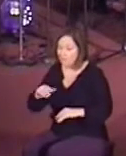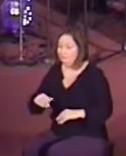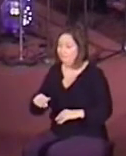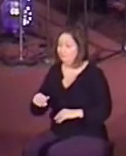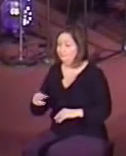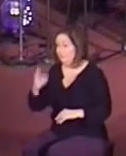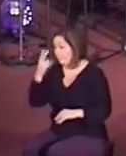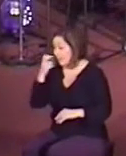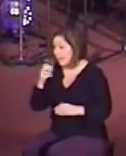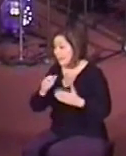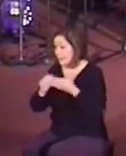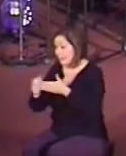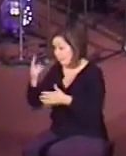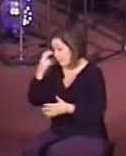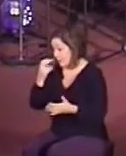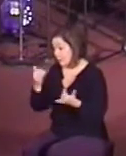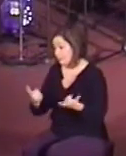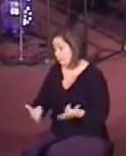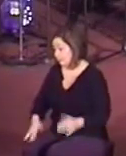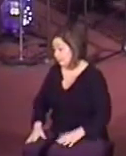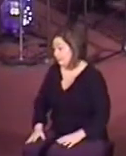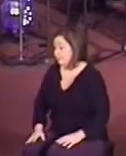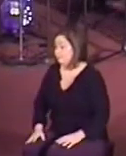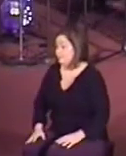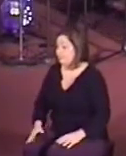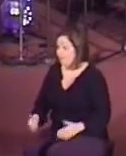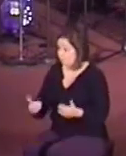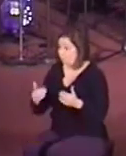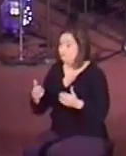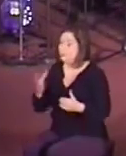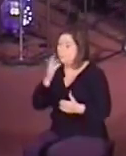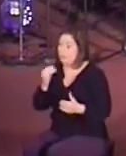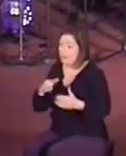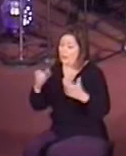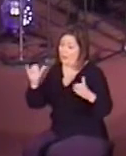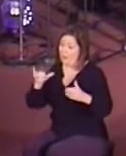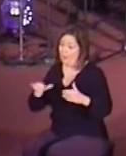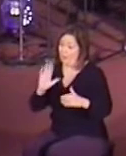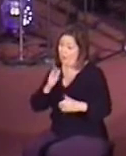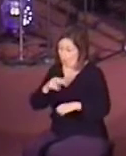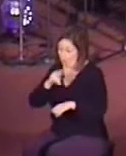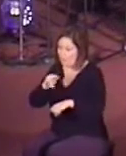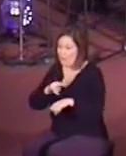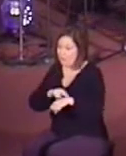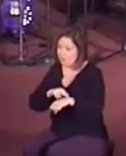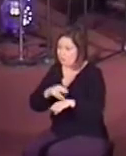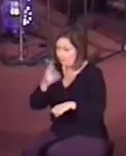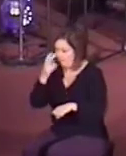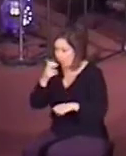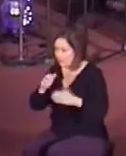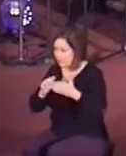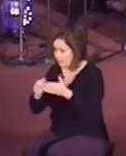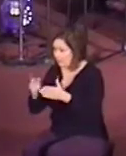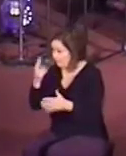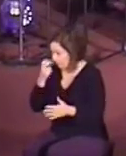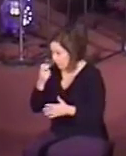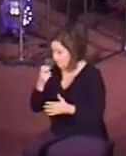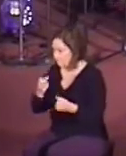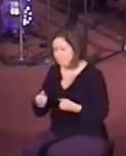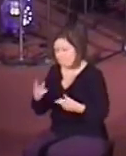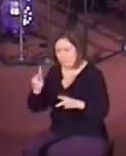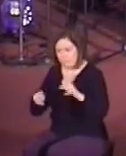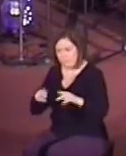the blind leading the blind at this point. And we actually have experienced a lot of that in our own nation, the blind leading the blind. A lot of